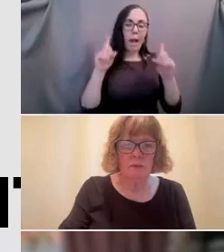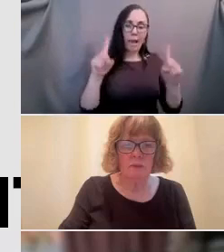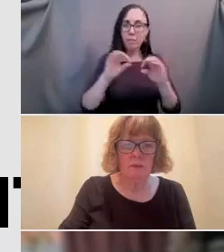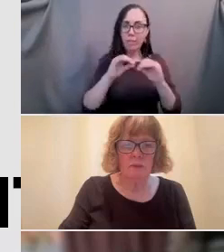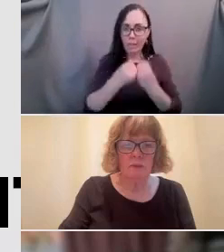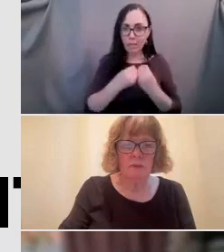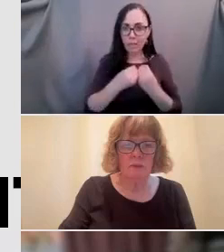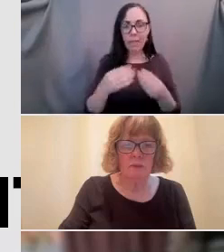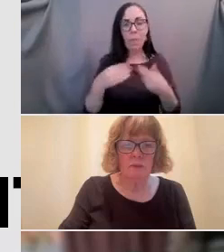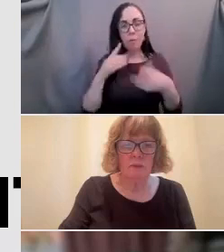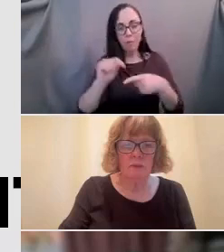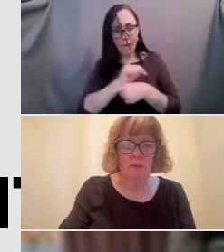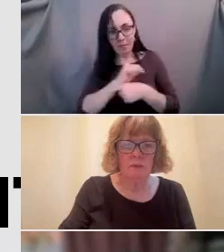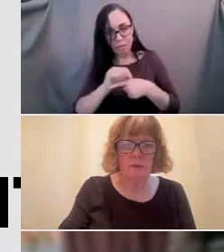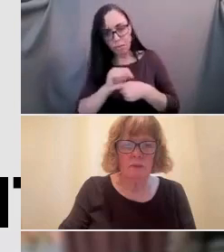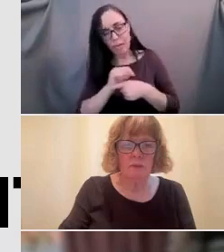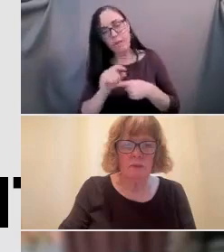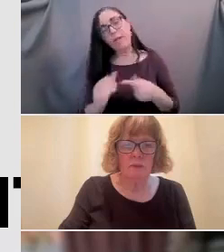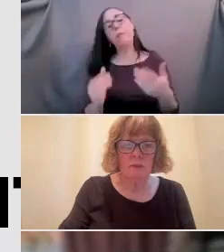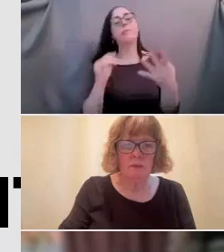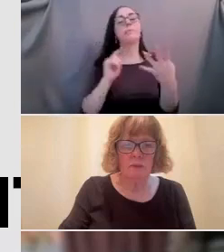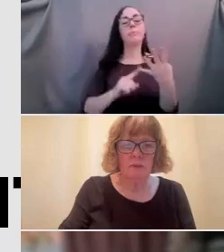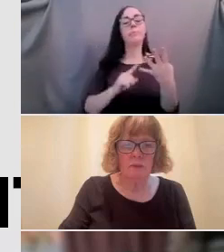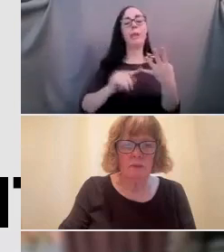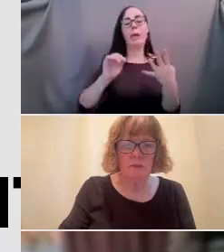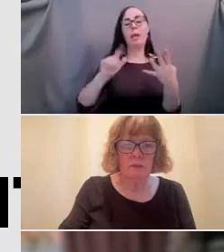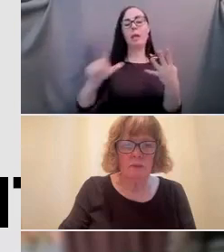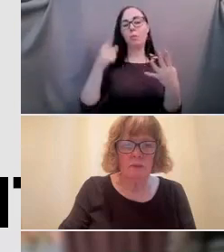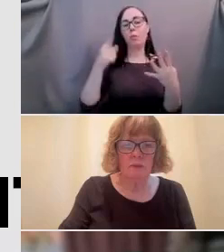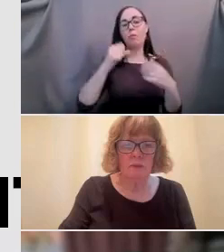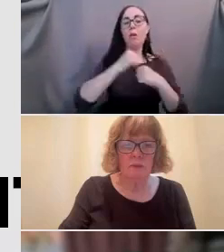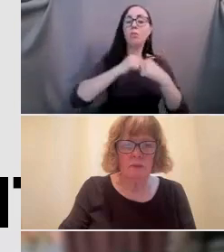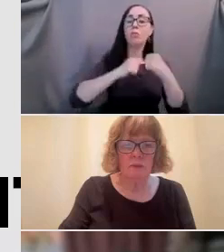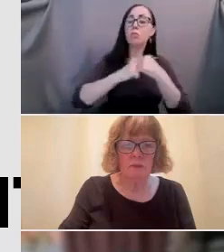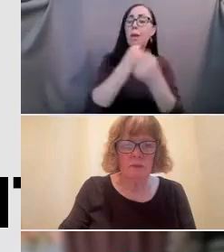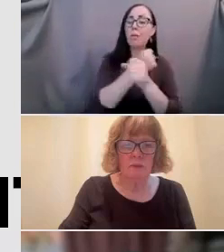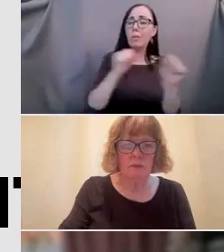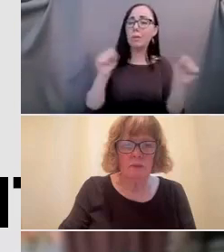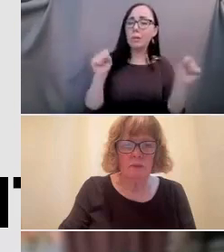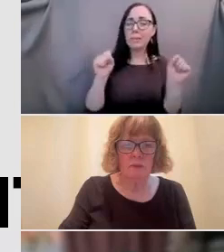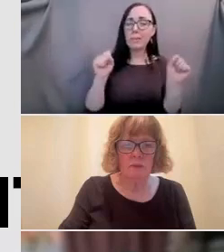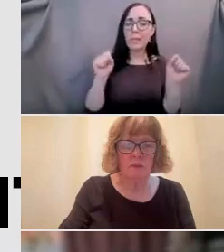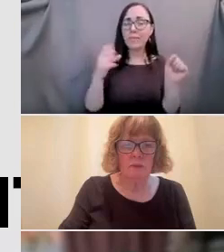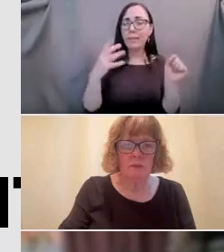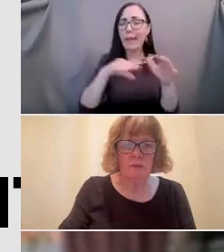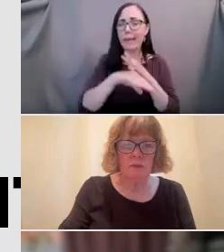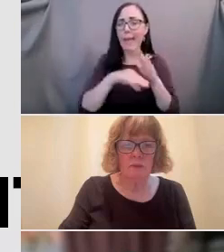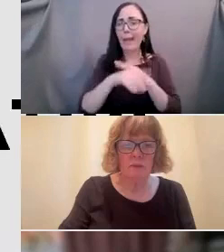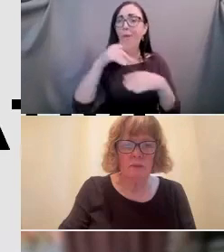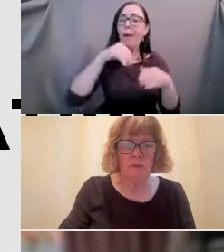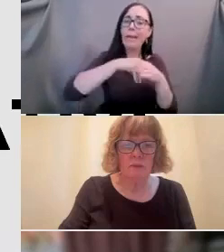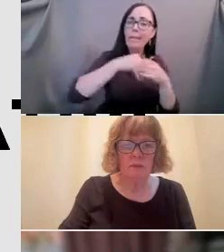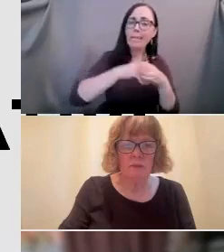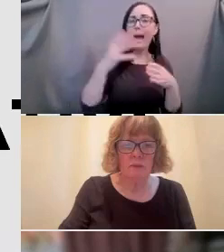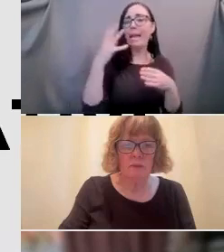there's a tool for structural safety and access for both indoor and outdoor if you have a building.